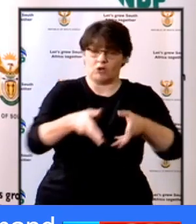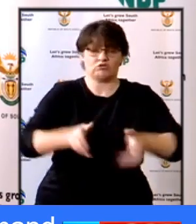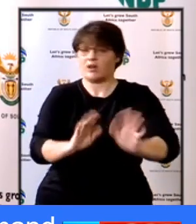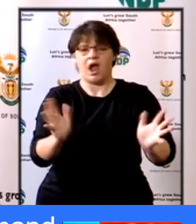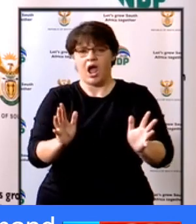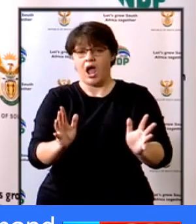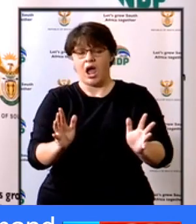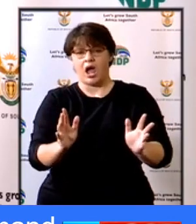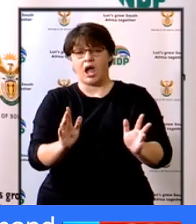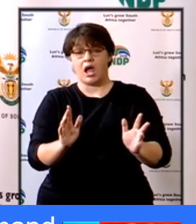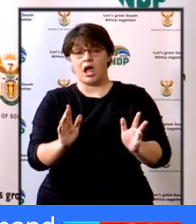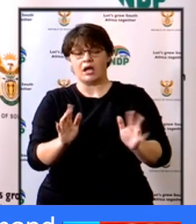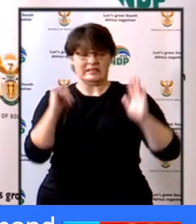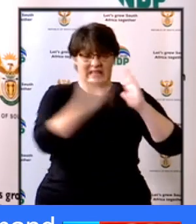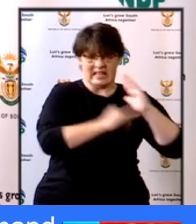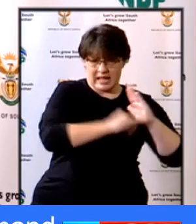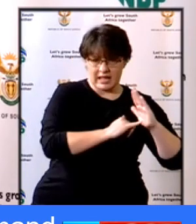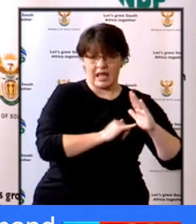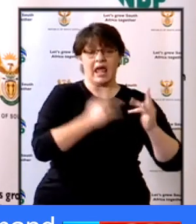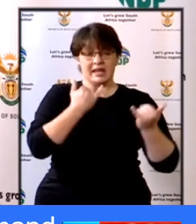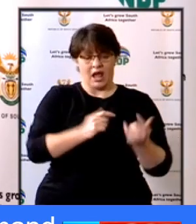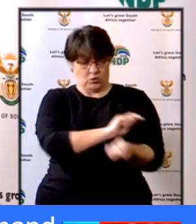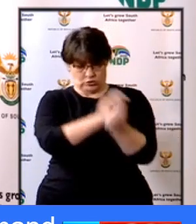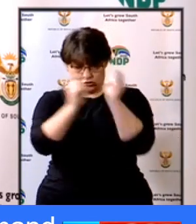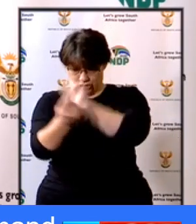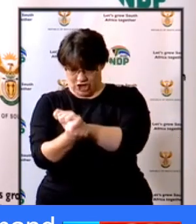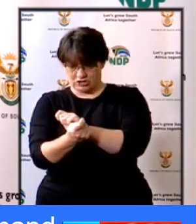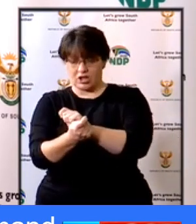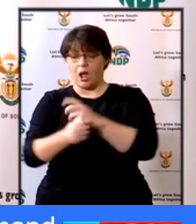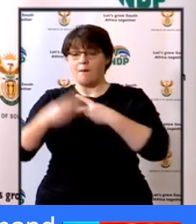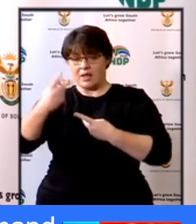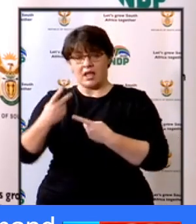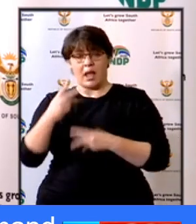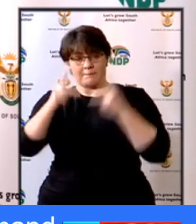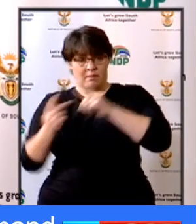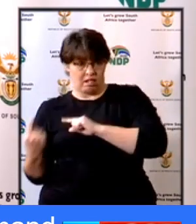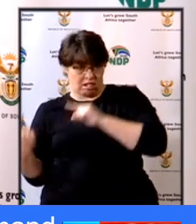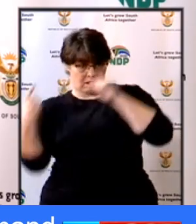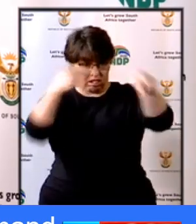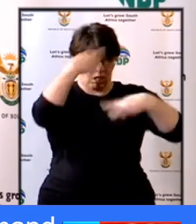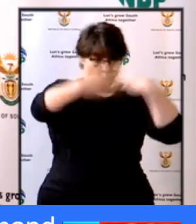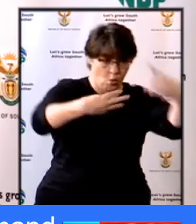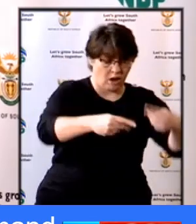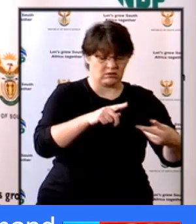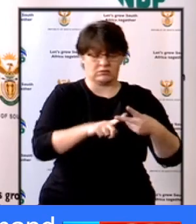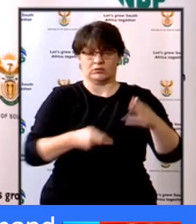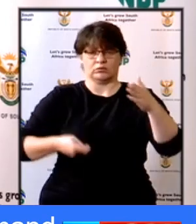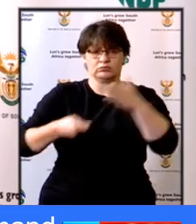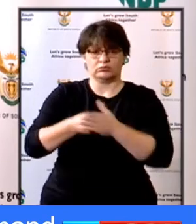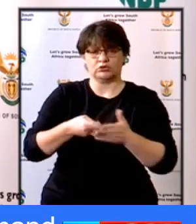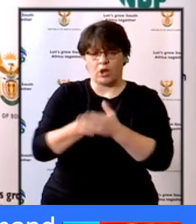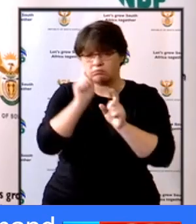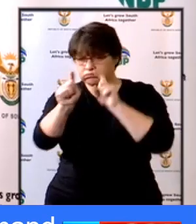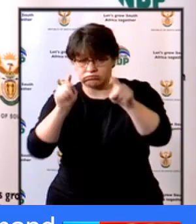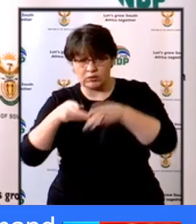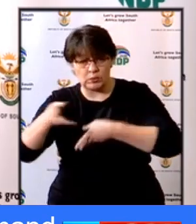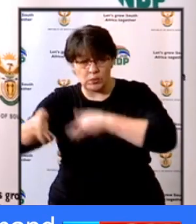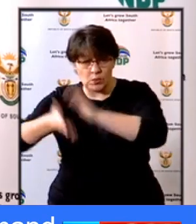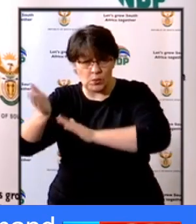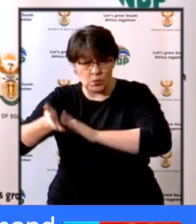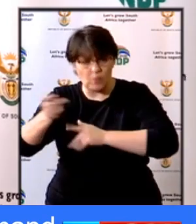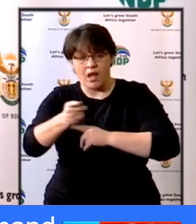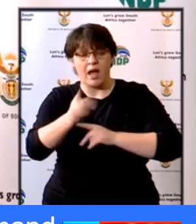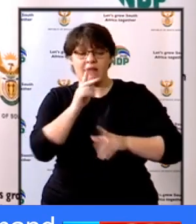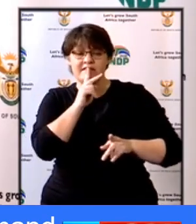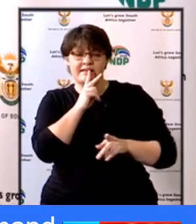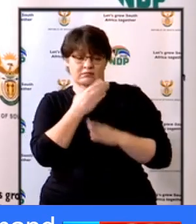more of the focus is what can be done in the workplace and by shops and others. So we've used the last few weeks to